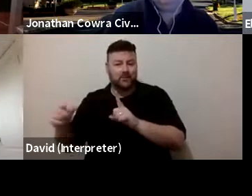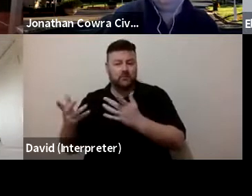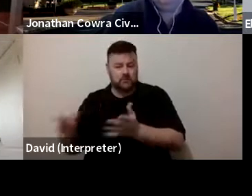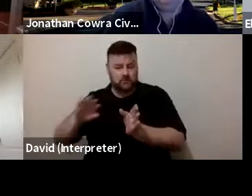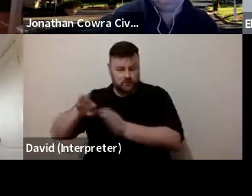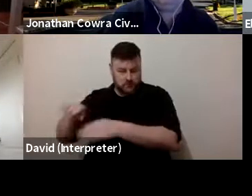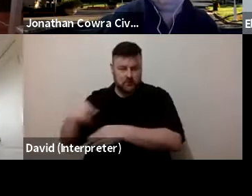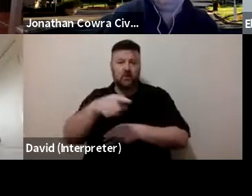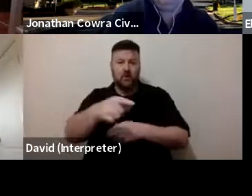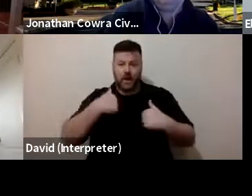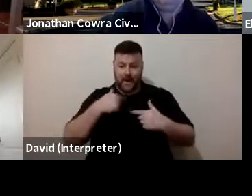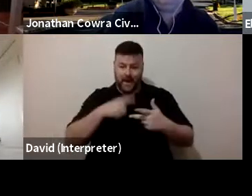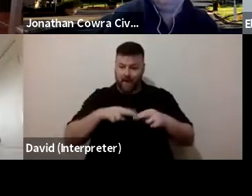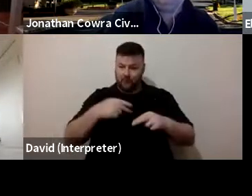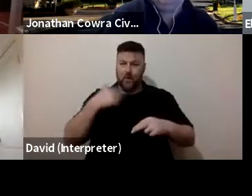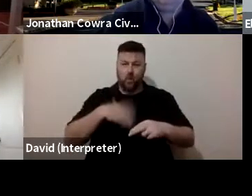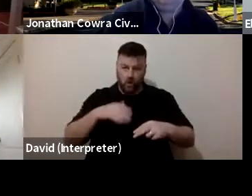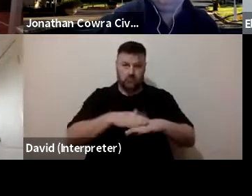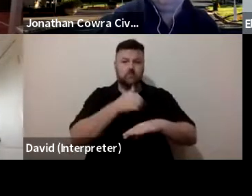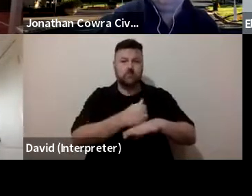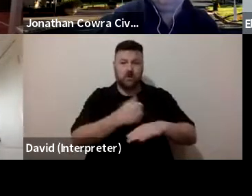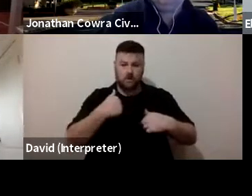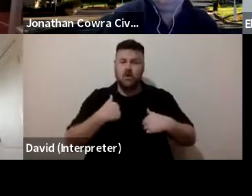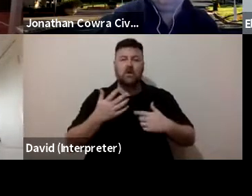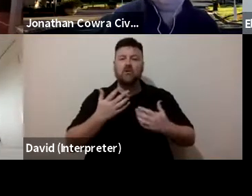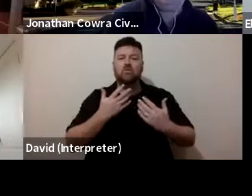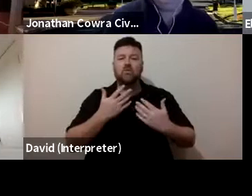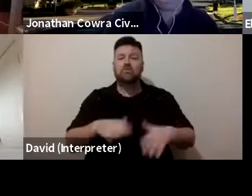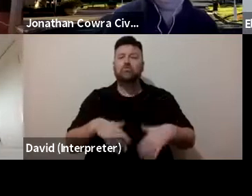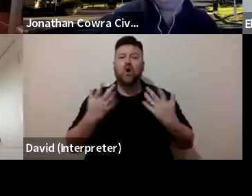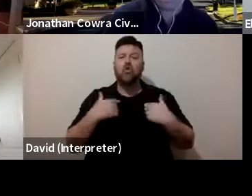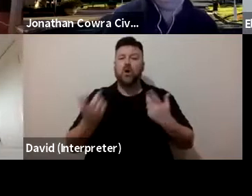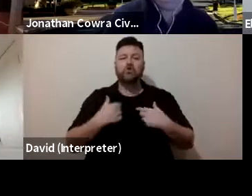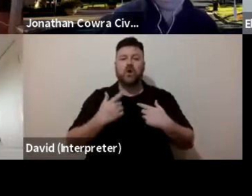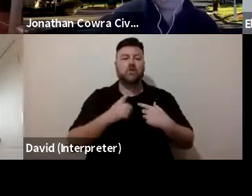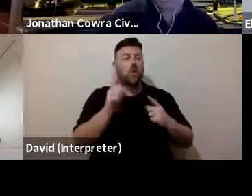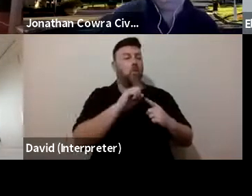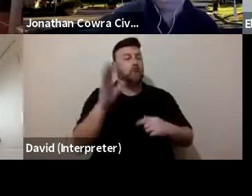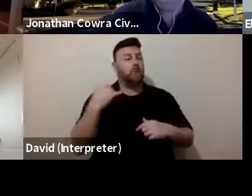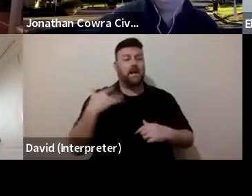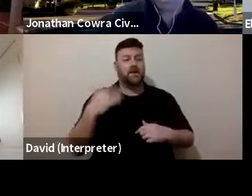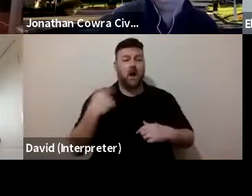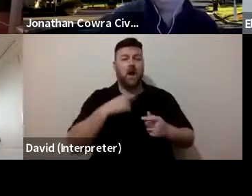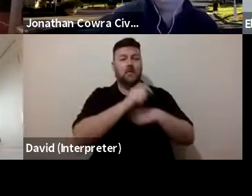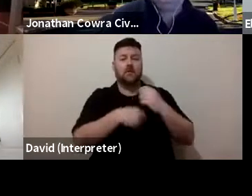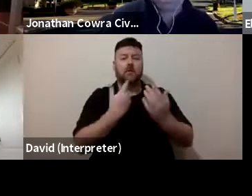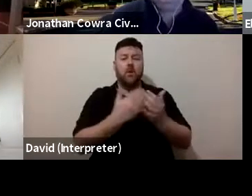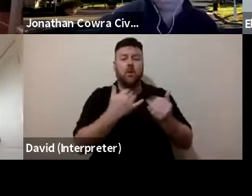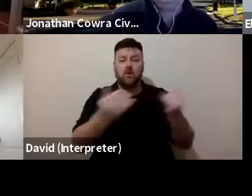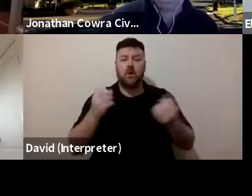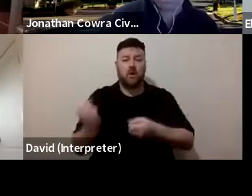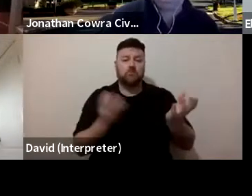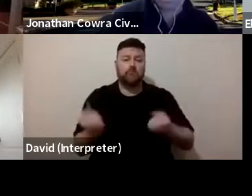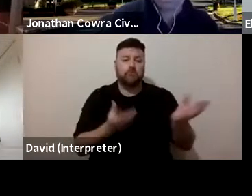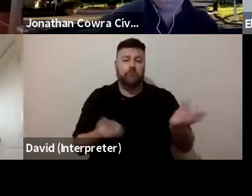got to be more than just a facsimile of reality. It's actually got to be genuinely interesting and authentic to this space.